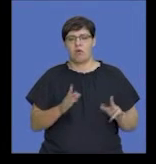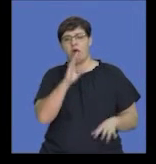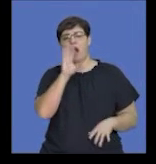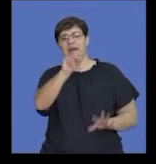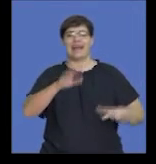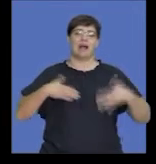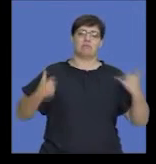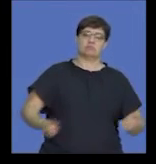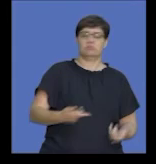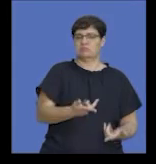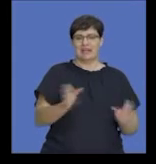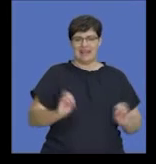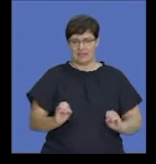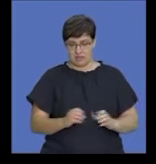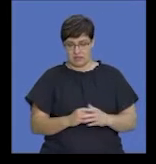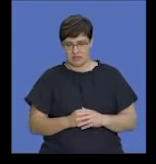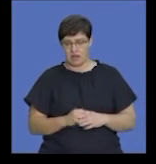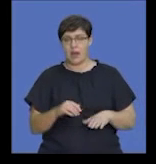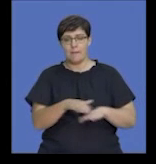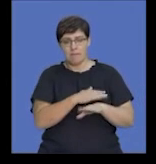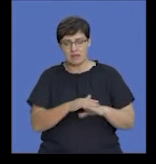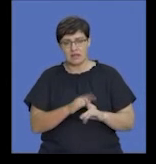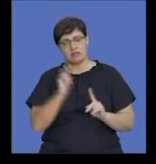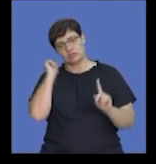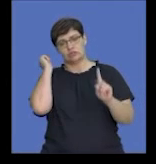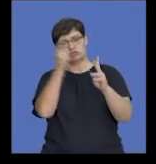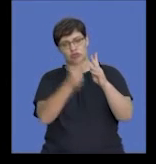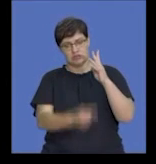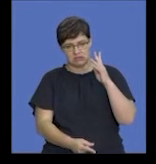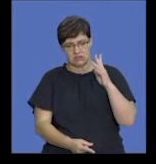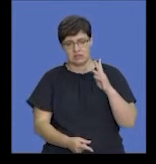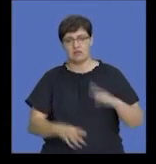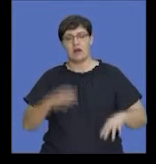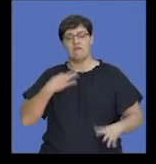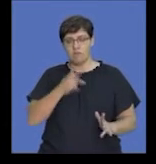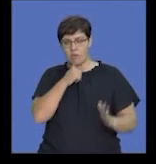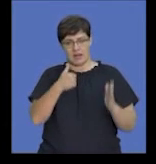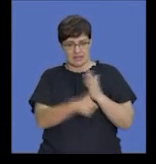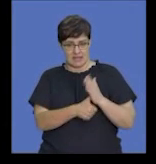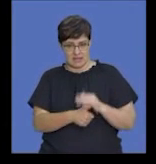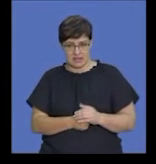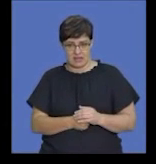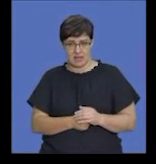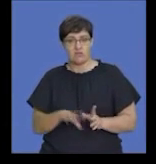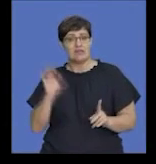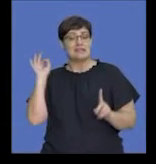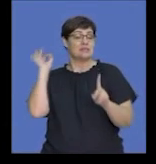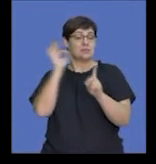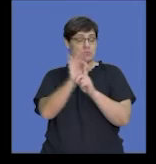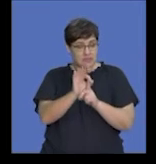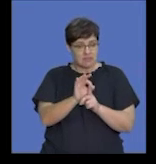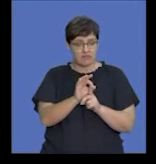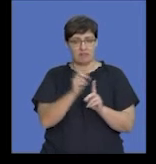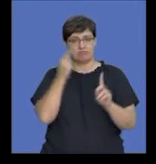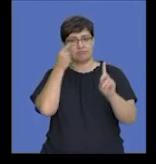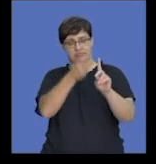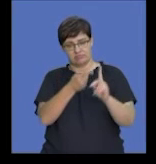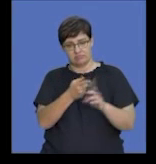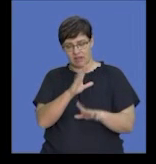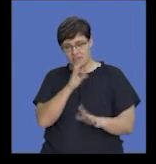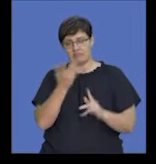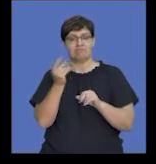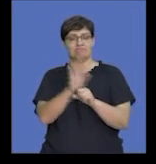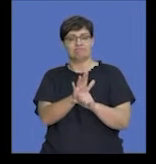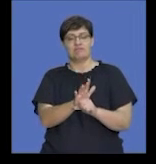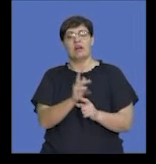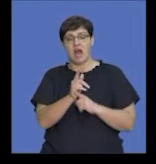that. You basically get straight to the point. It's a formal letter. You're writing a letter for a specific purpose, and you indicate that purpose, whether it is an